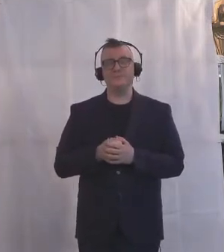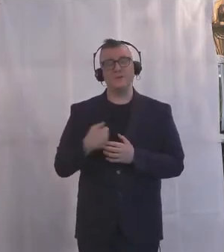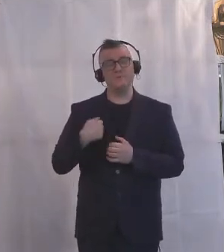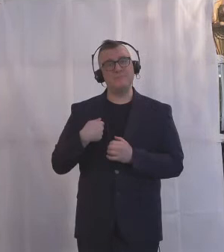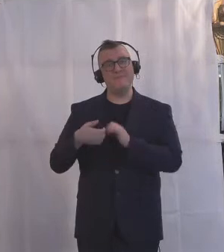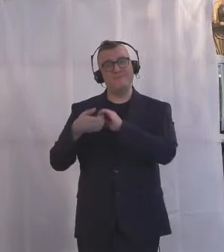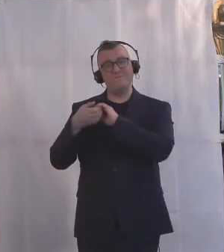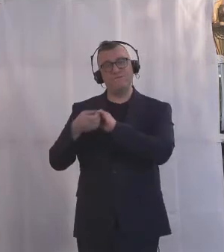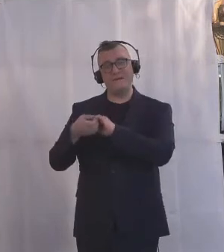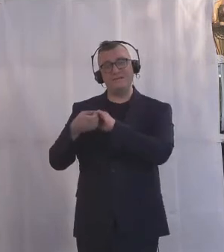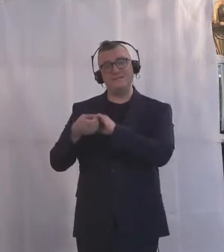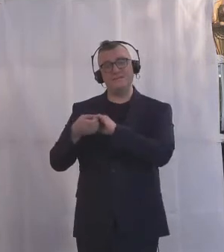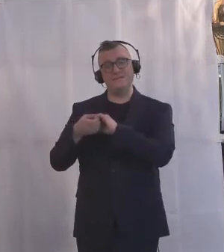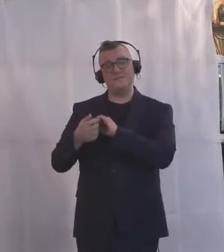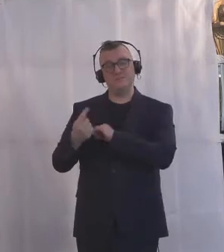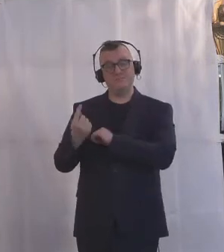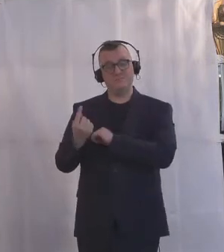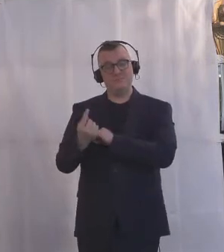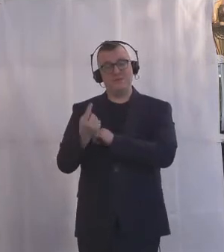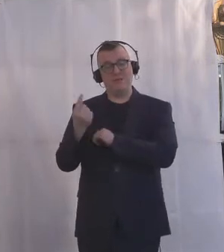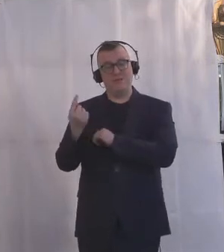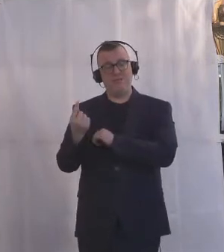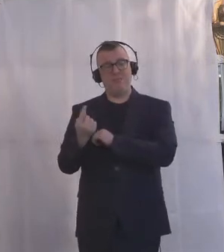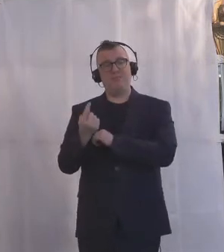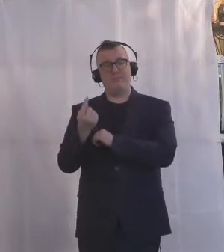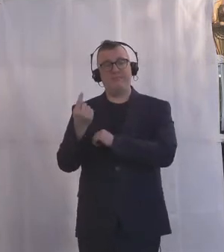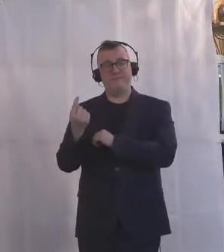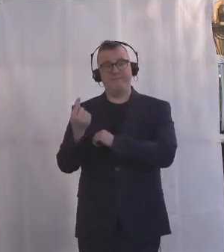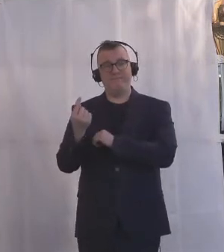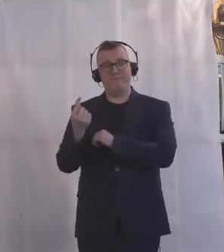friend who is an